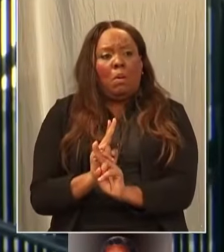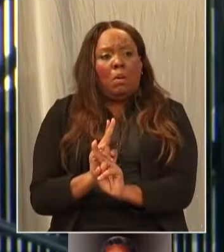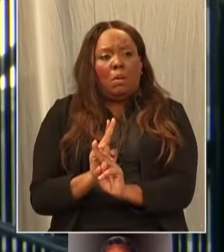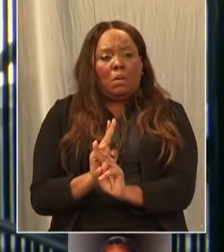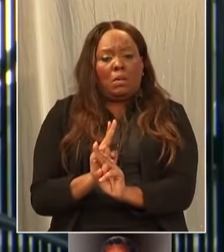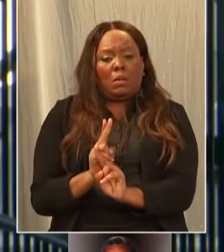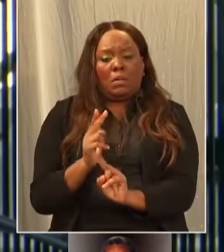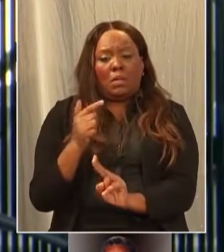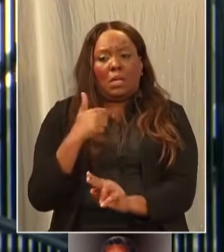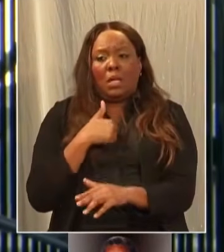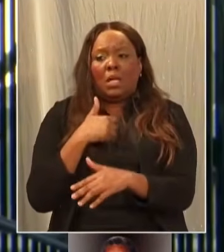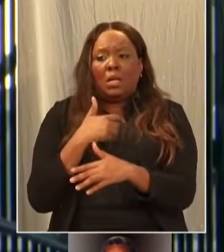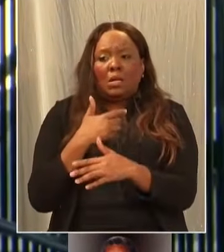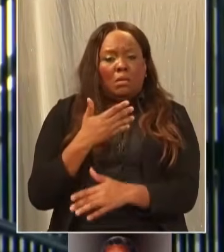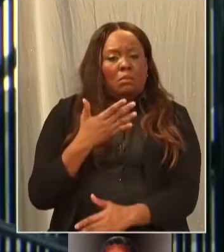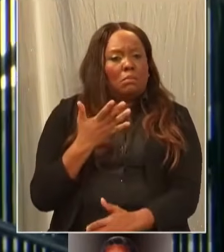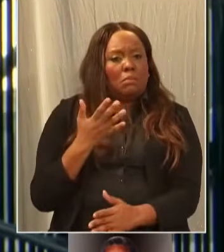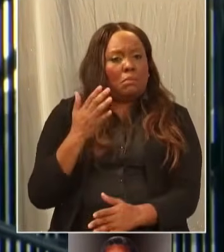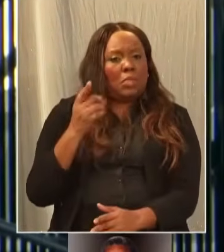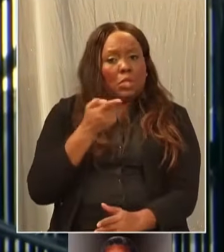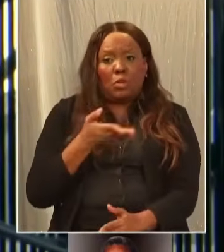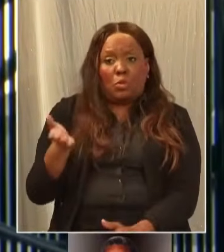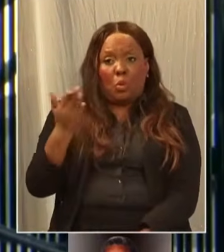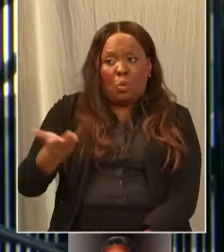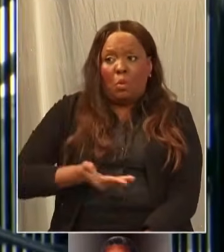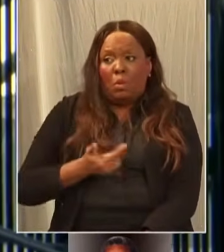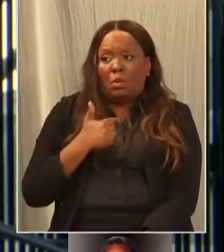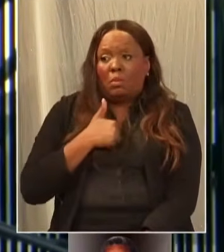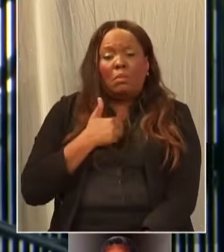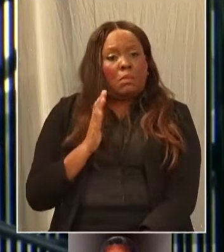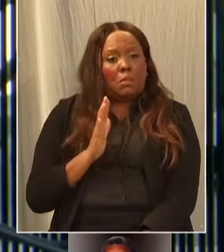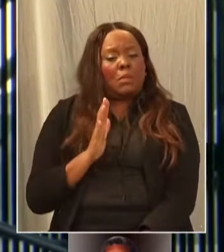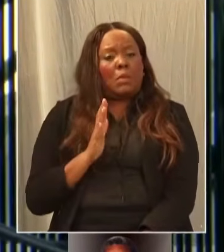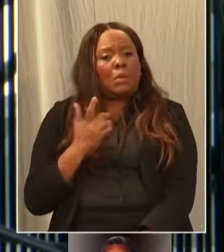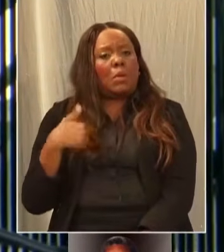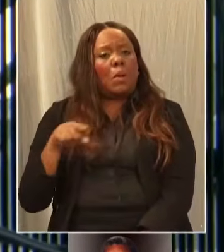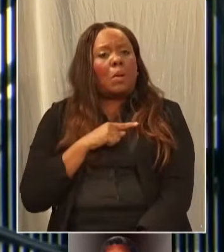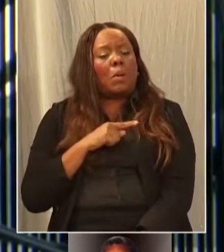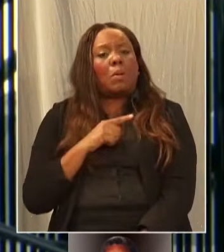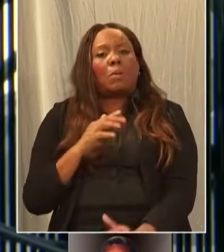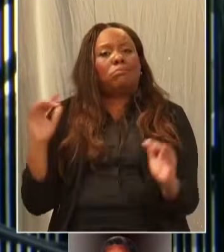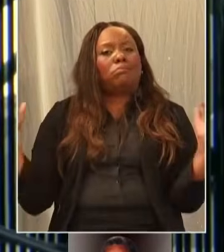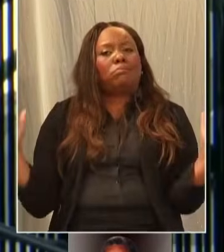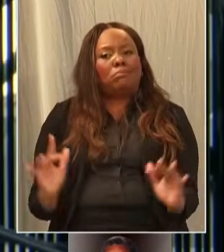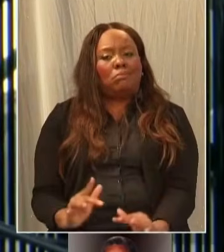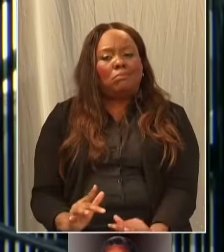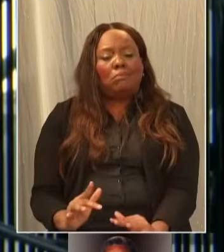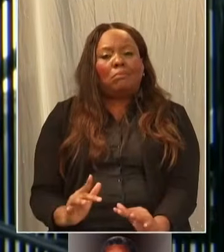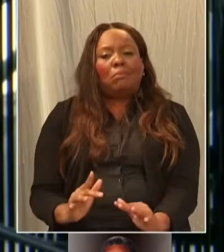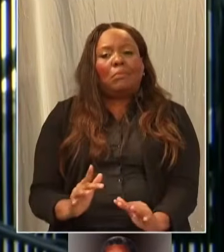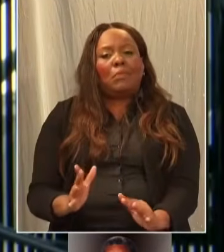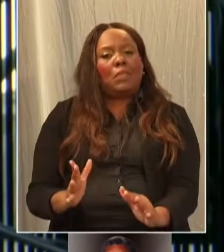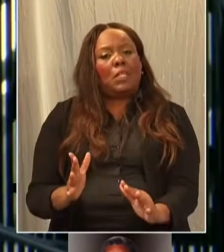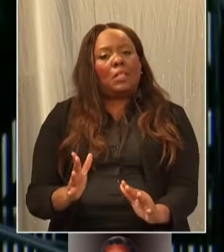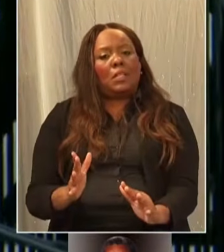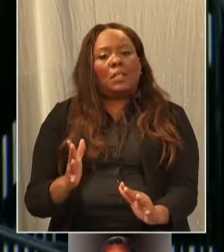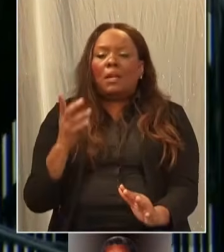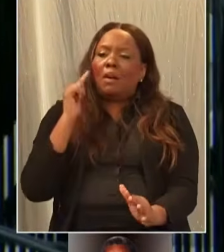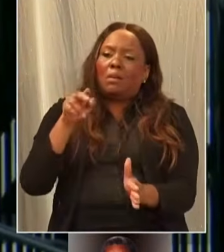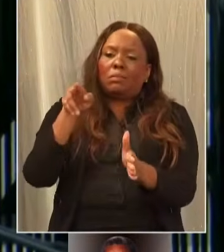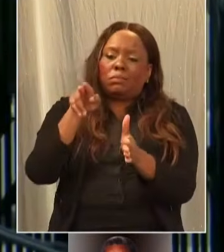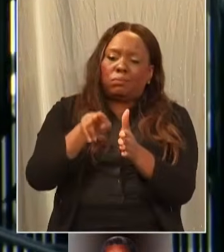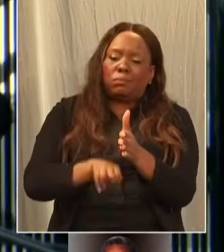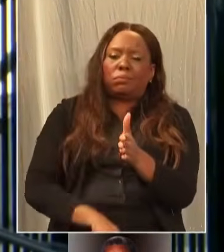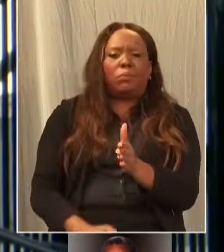invited to participate in this ceremony as we gather to lay to rest one of